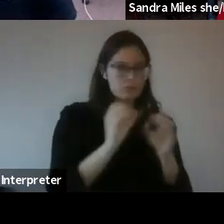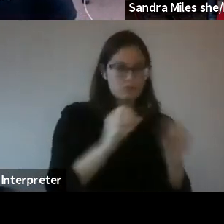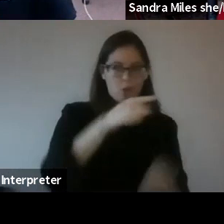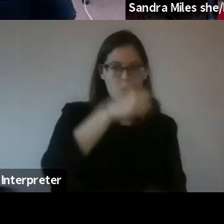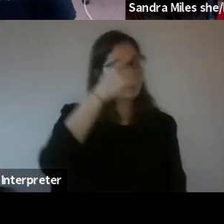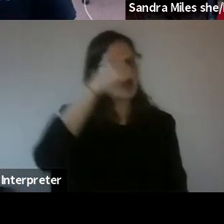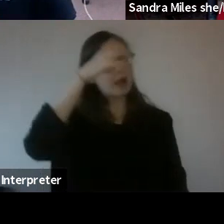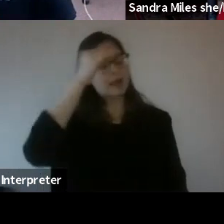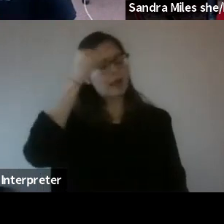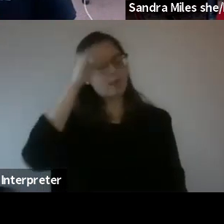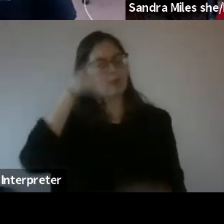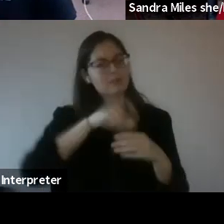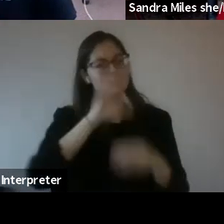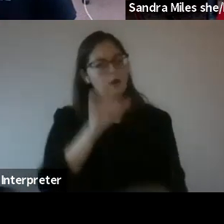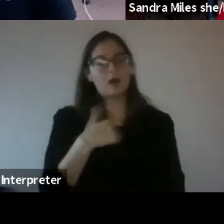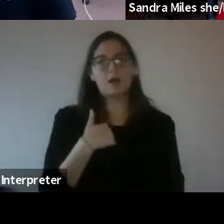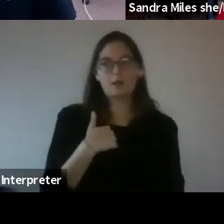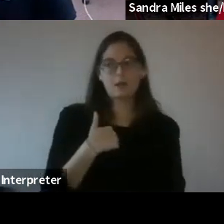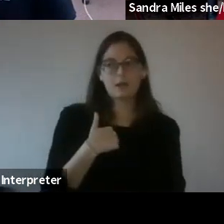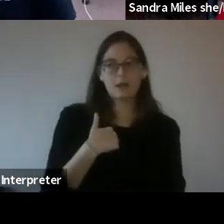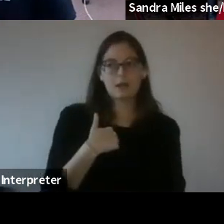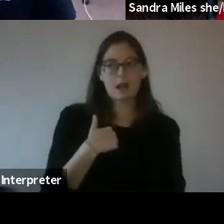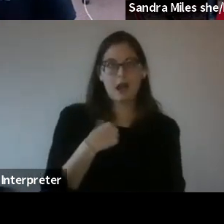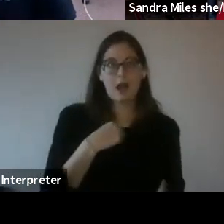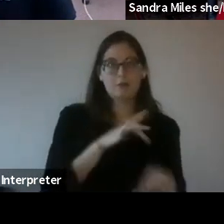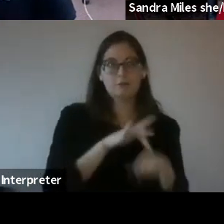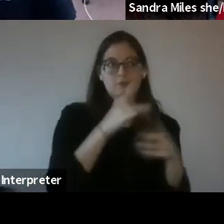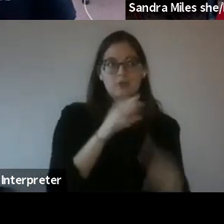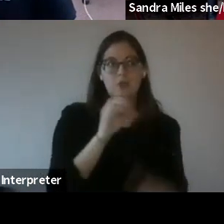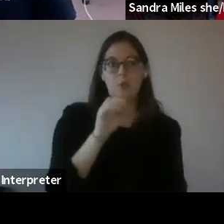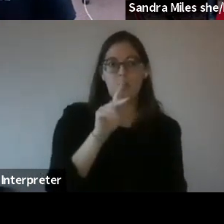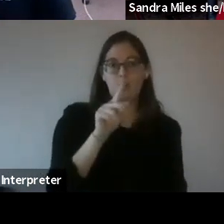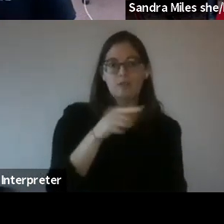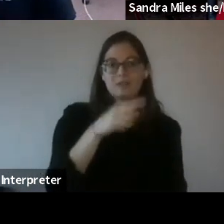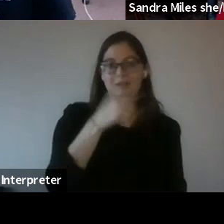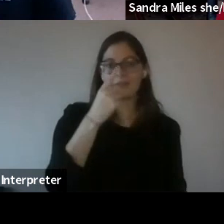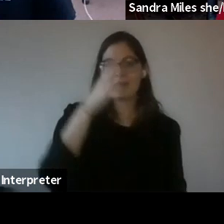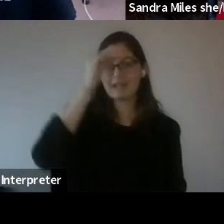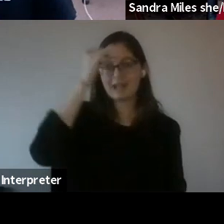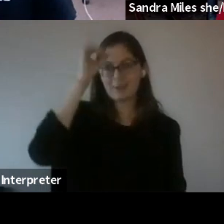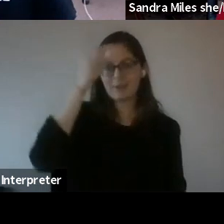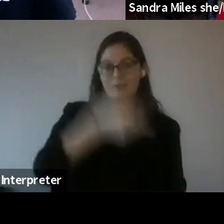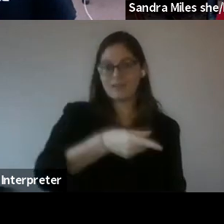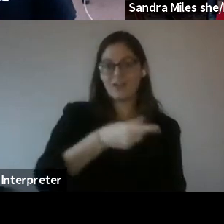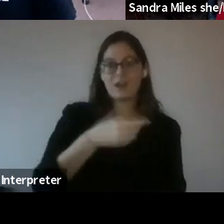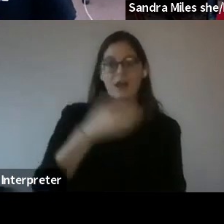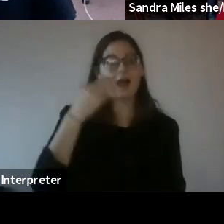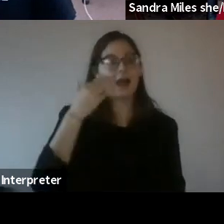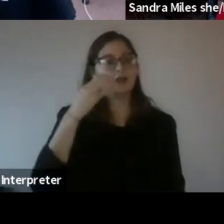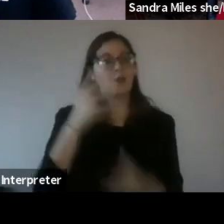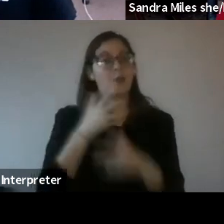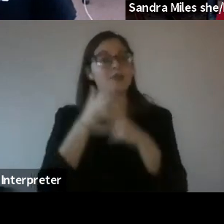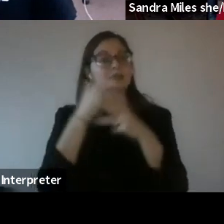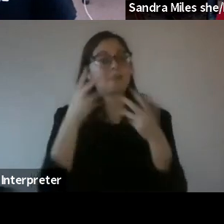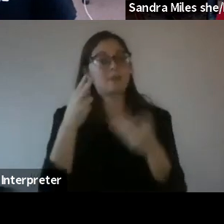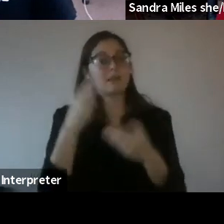like, I've been to, to Oklahoma, to the Black Cowboys Museum there. I didn't know as much about the history of Black cowboys